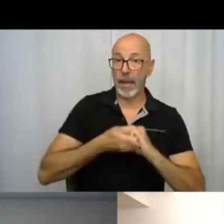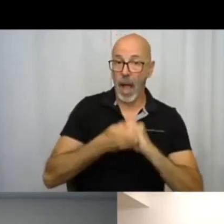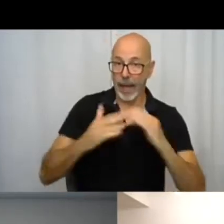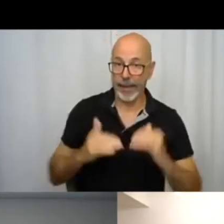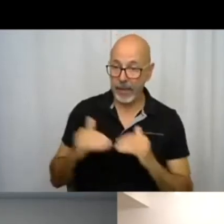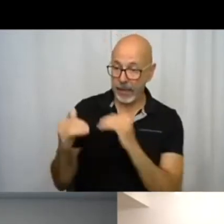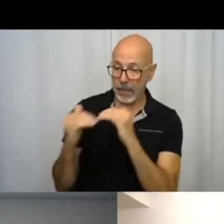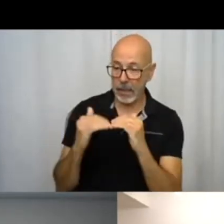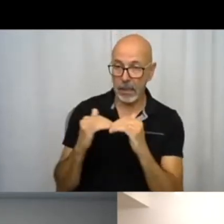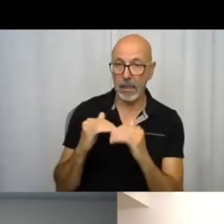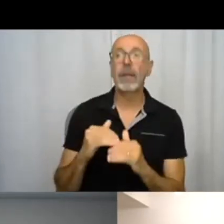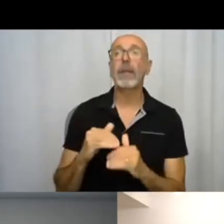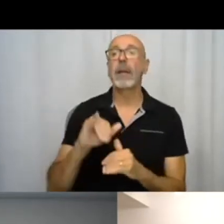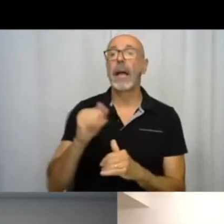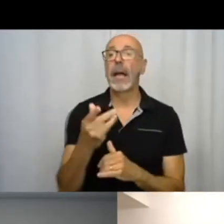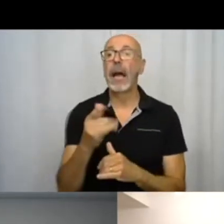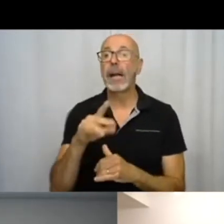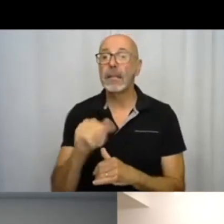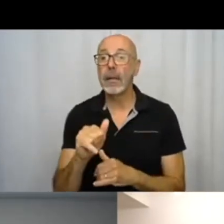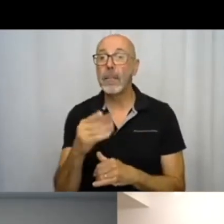from United Spinal, who is the